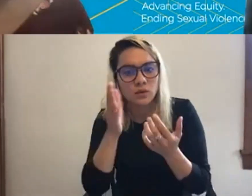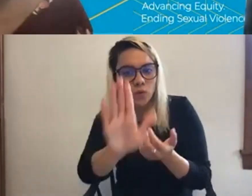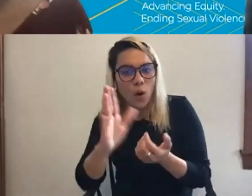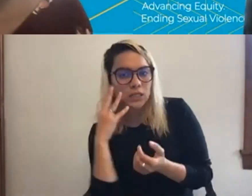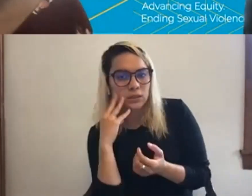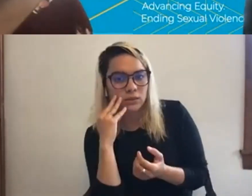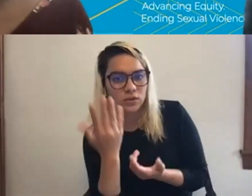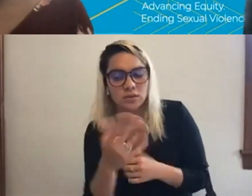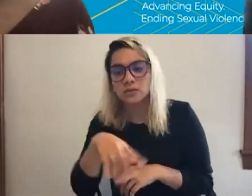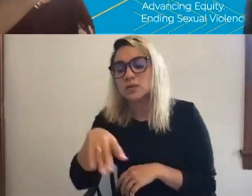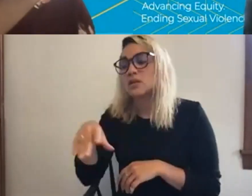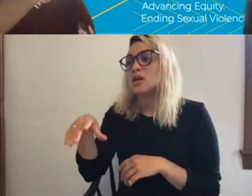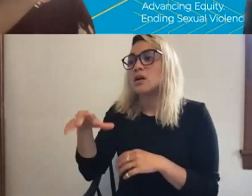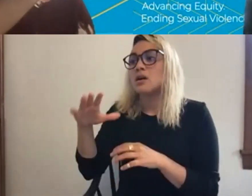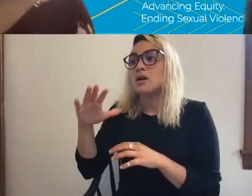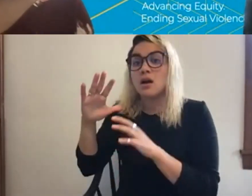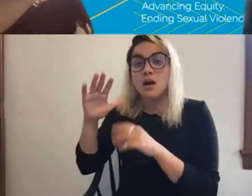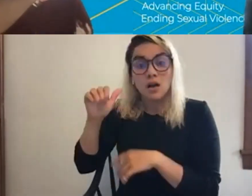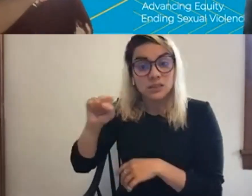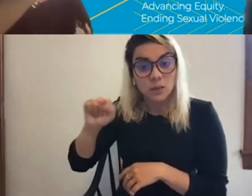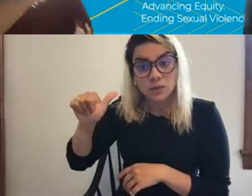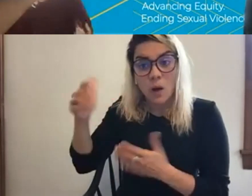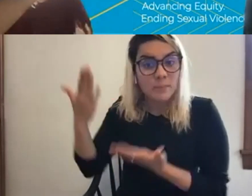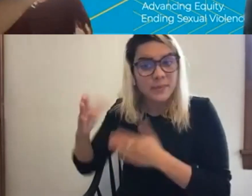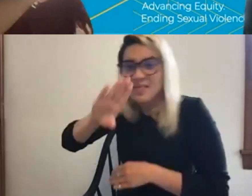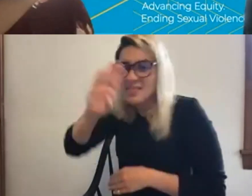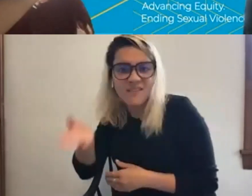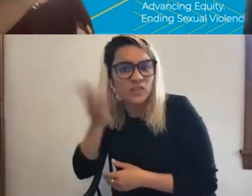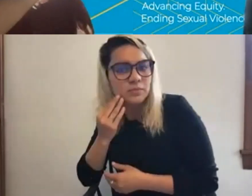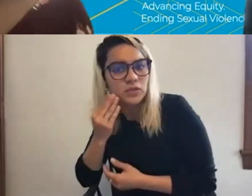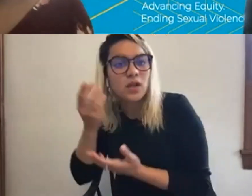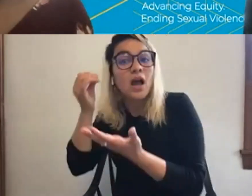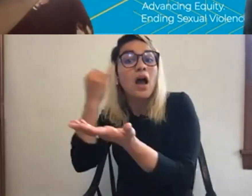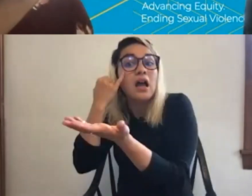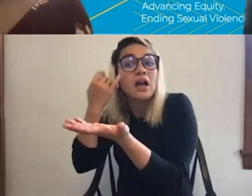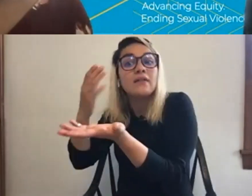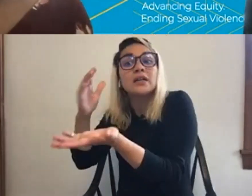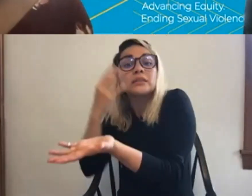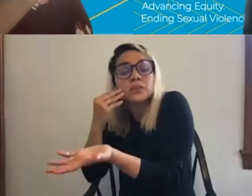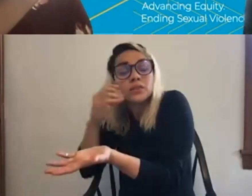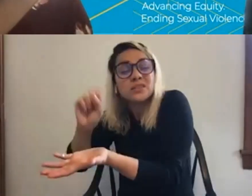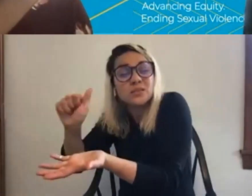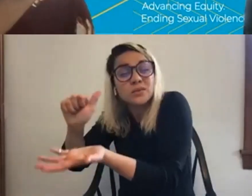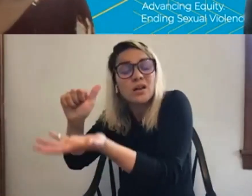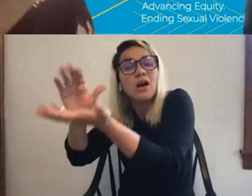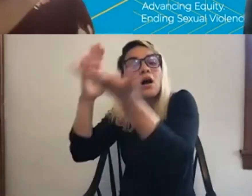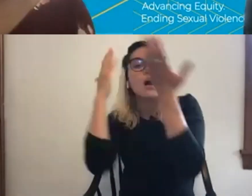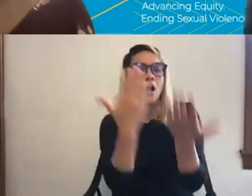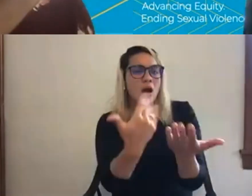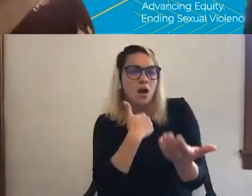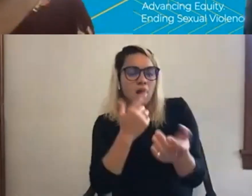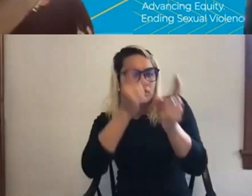you received. So let me ask you this. What what is